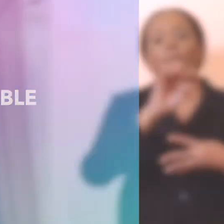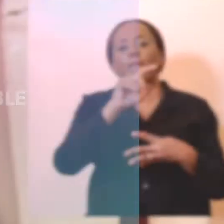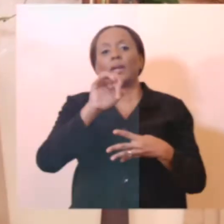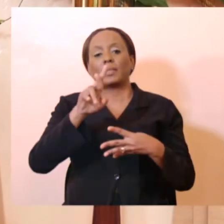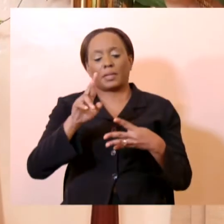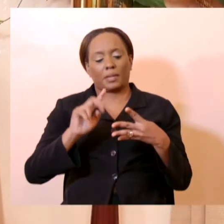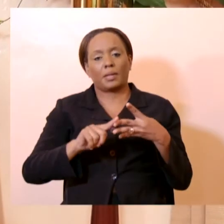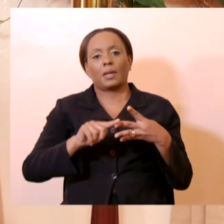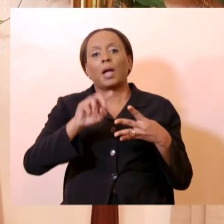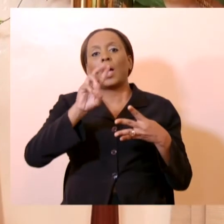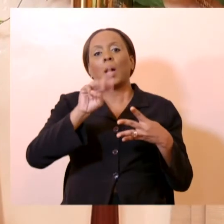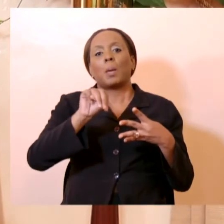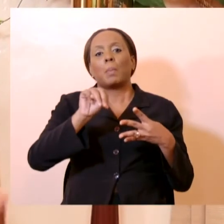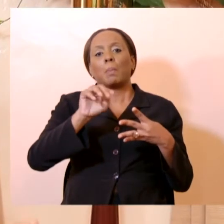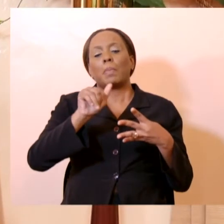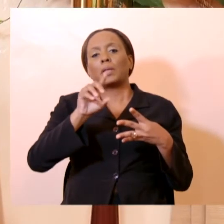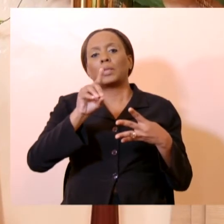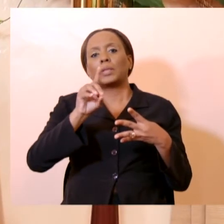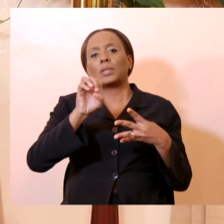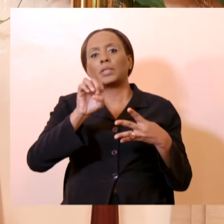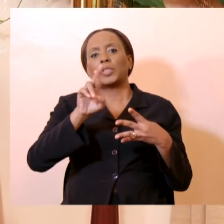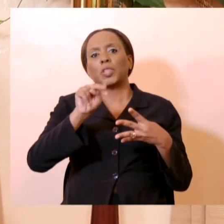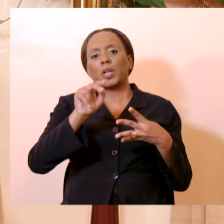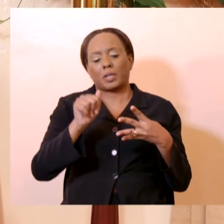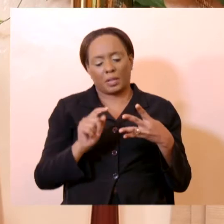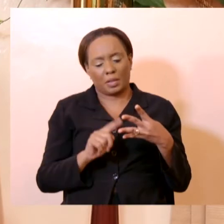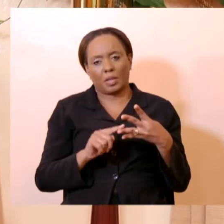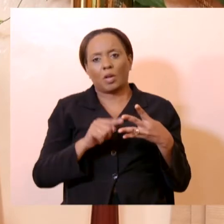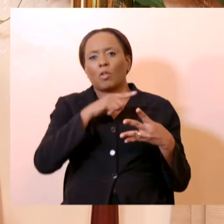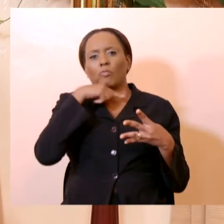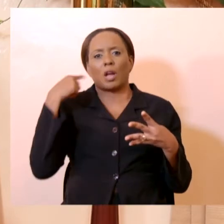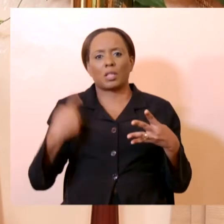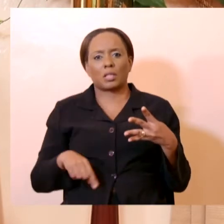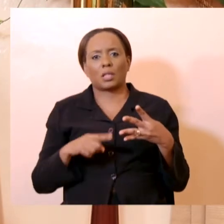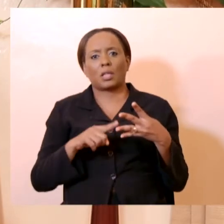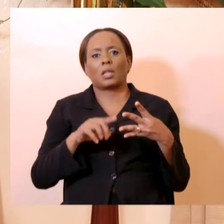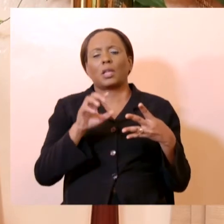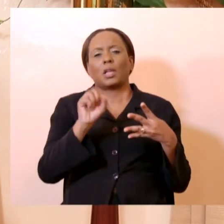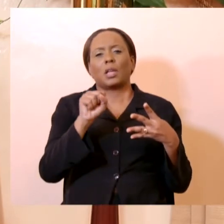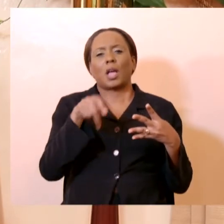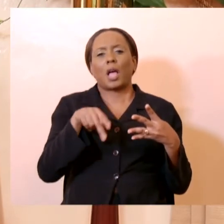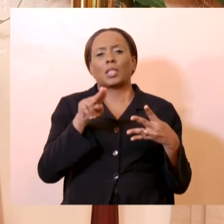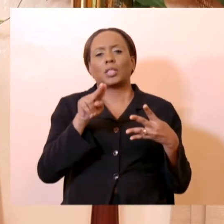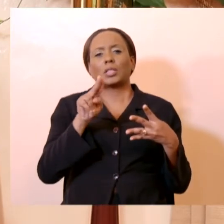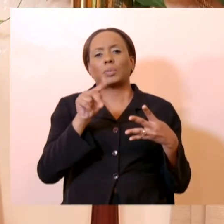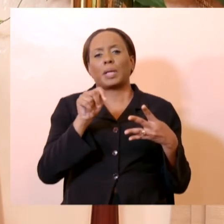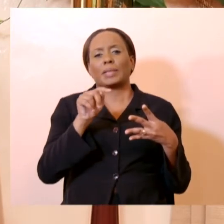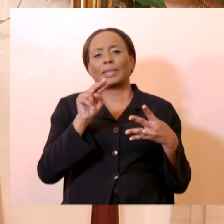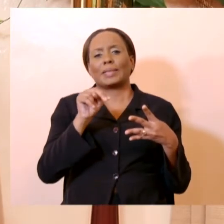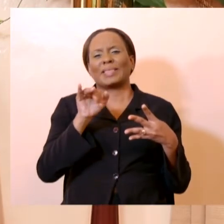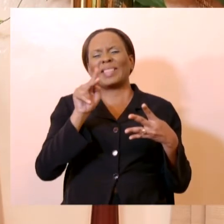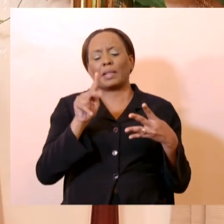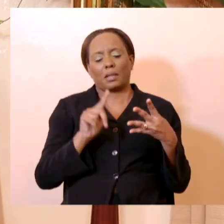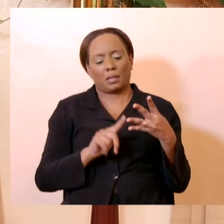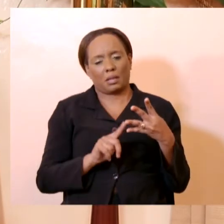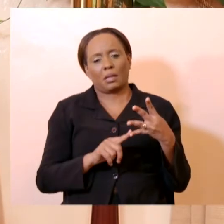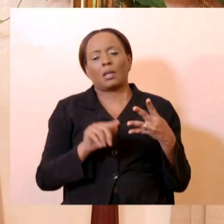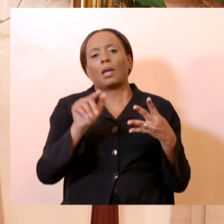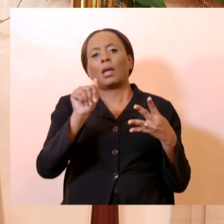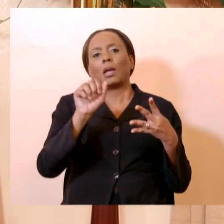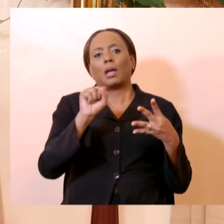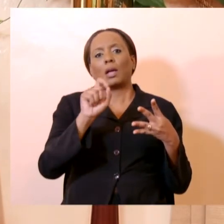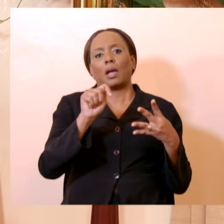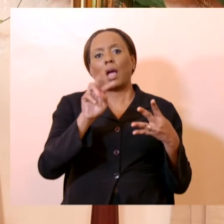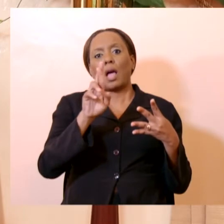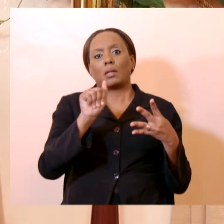Moderna vaccine. On the Russian side, you have the Sputnik Gamaleya vaccine, and you have the Oxford Astra Zenaca. Now,